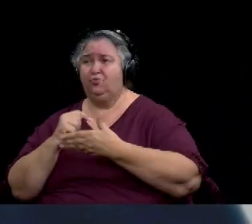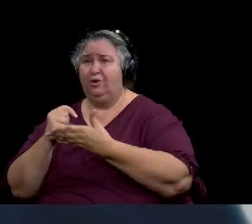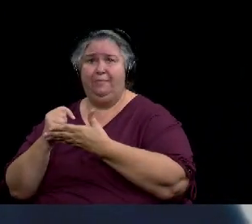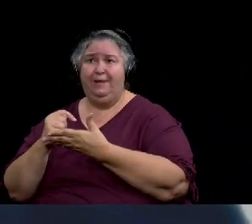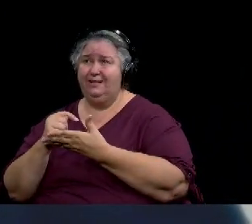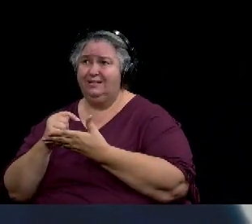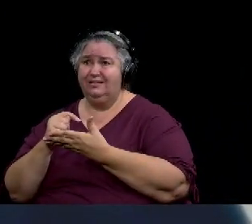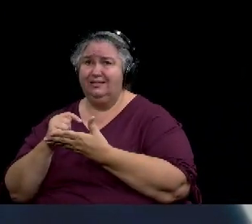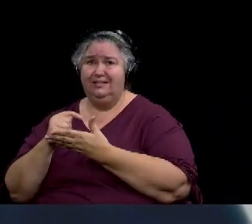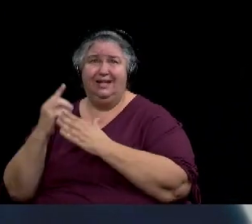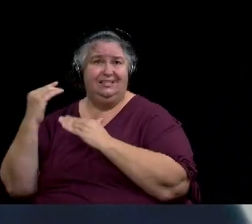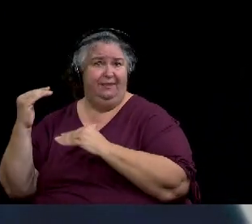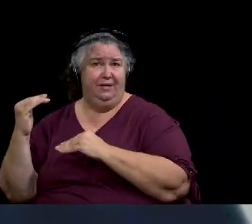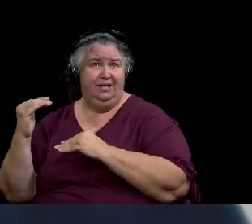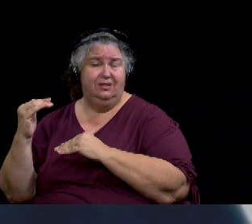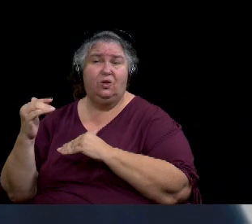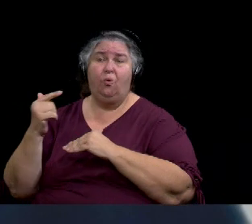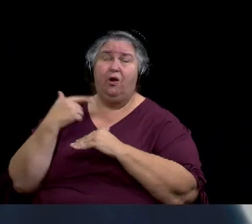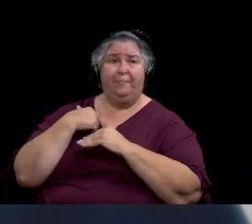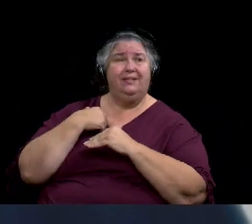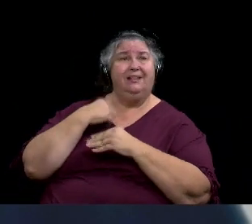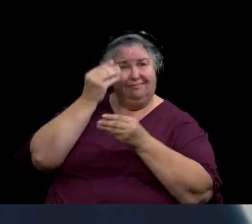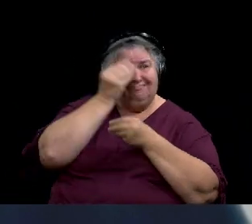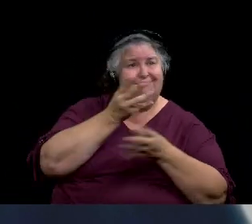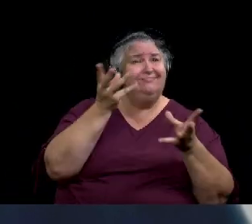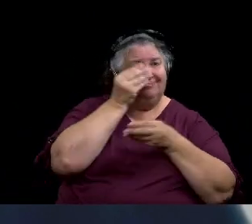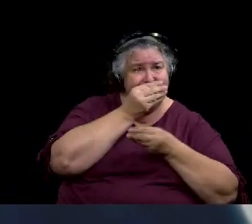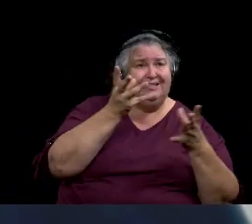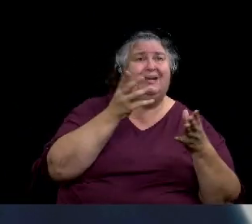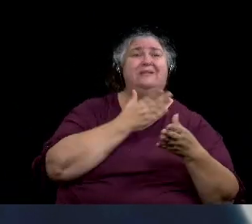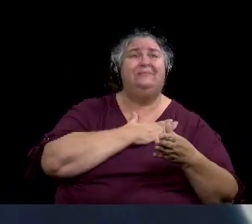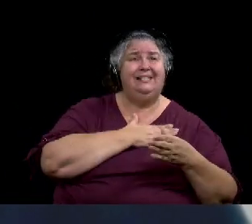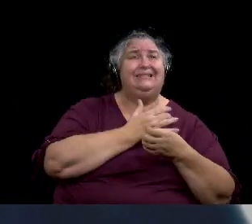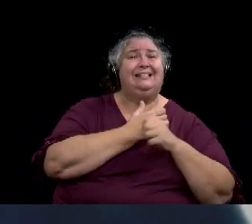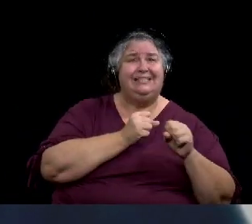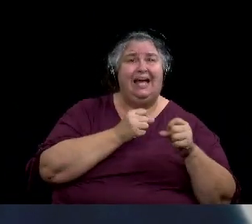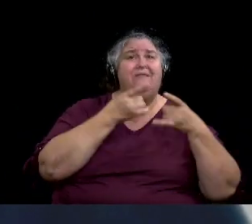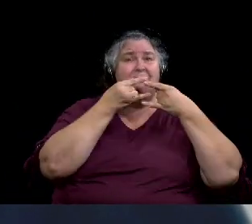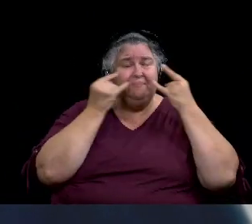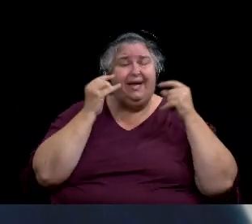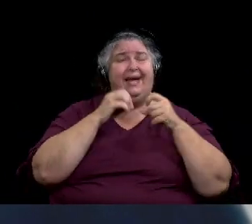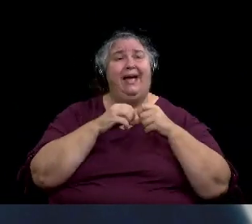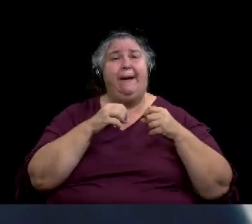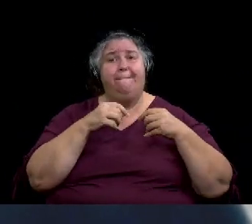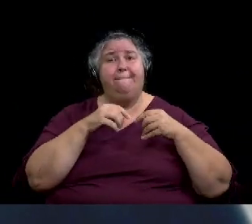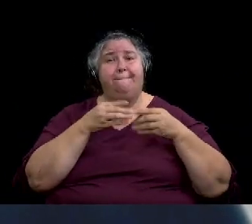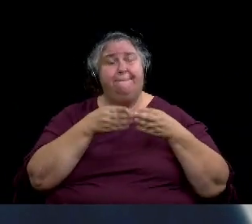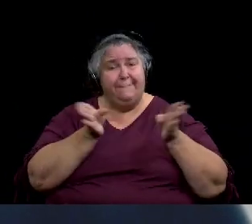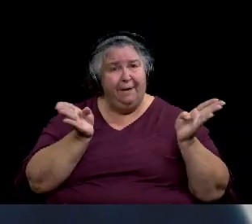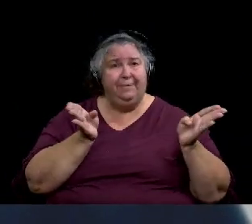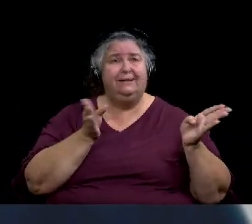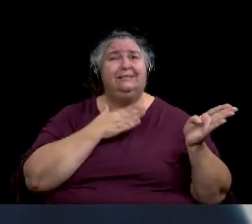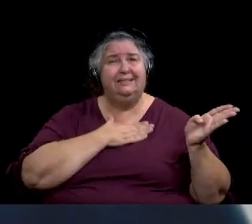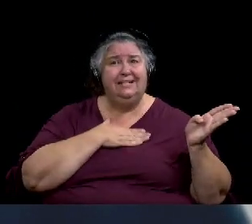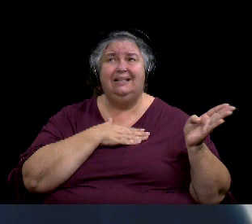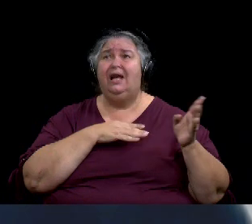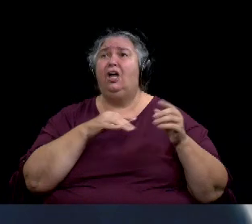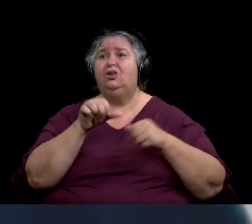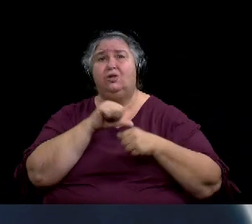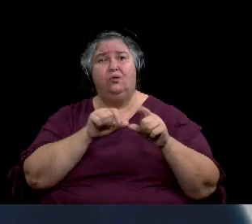as we've been preaching, we want people to be safe, and that includes wearing a mask in public, socially